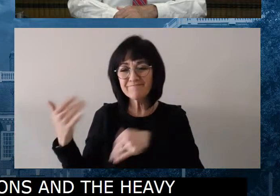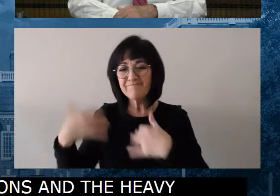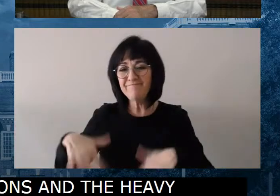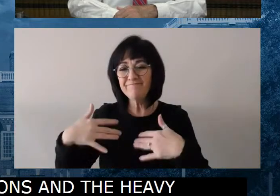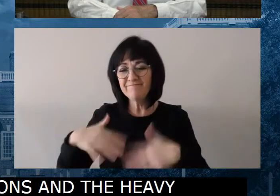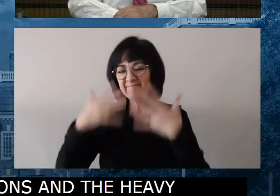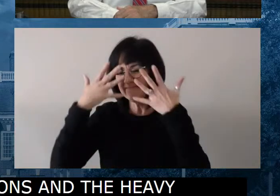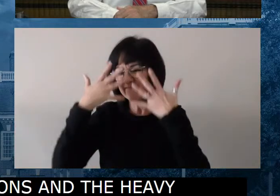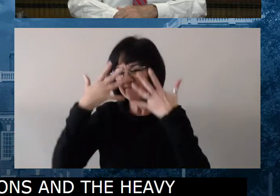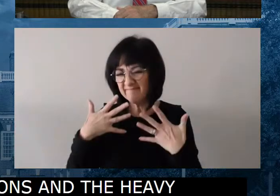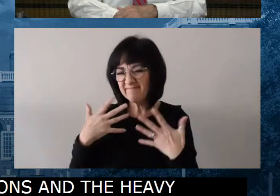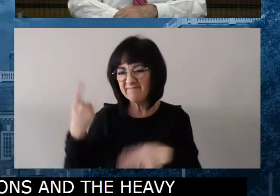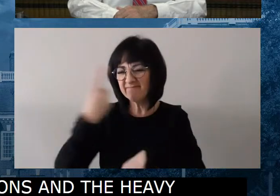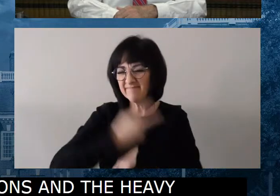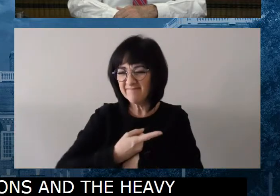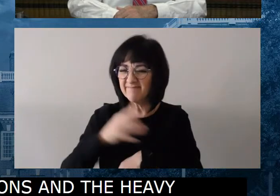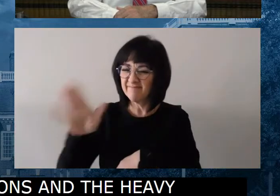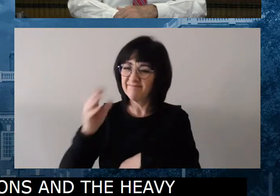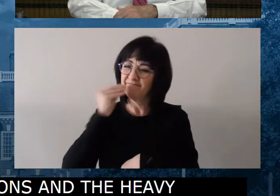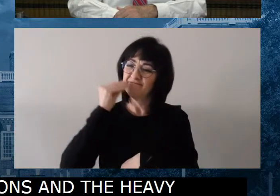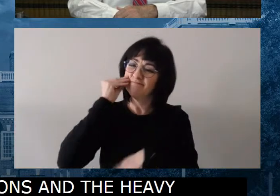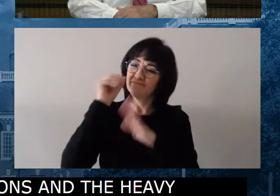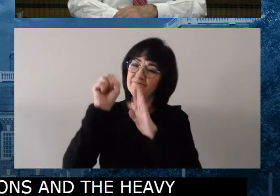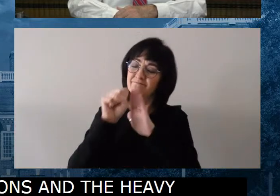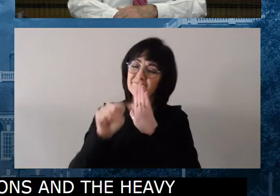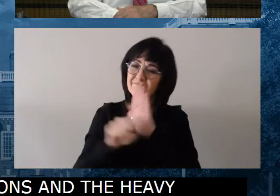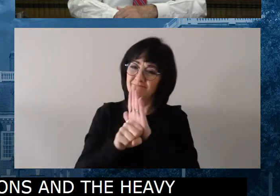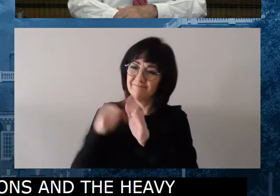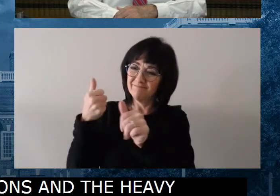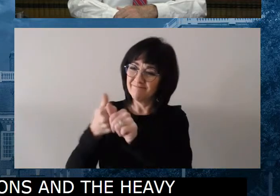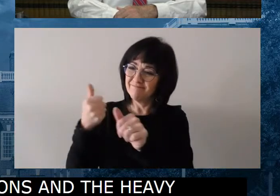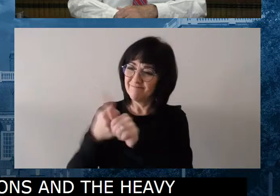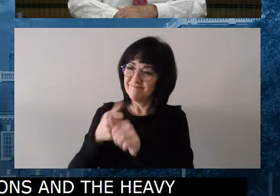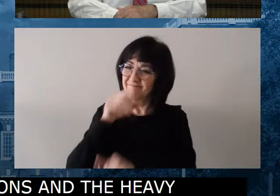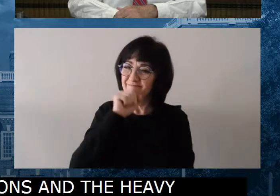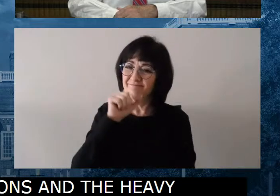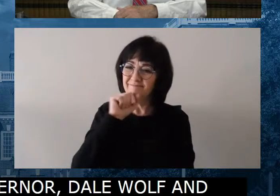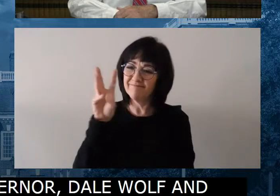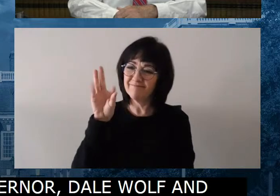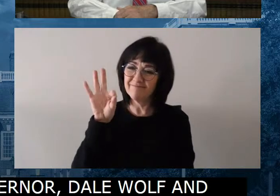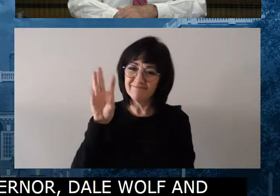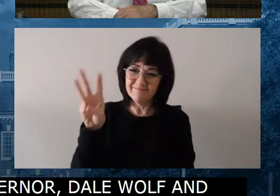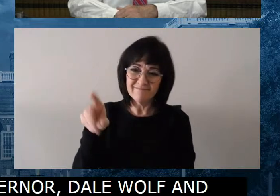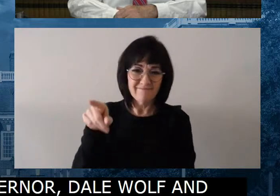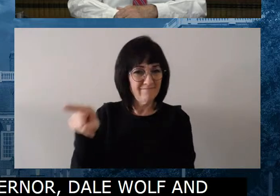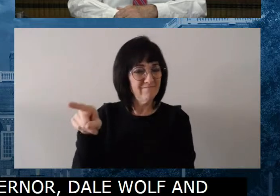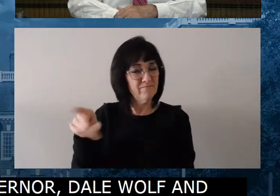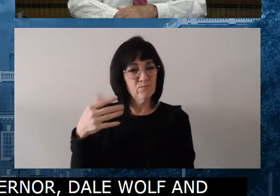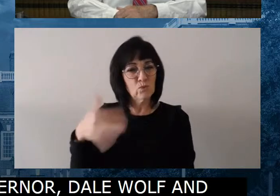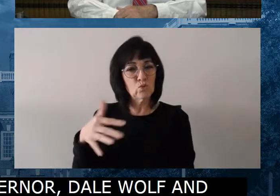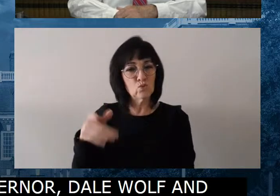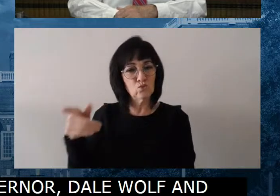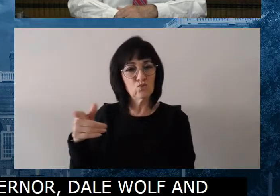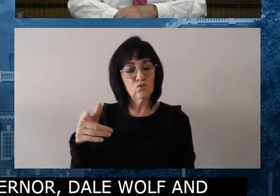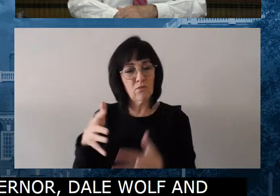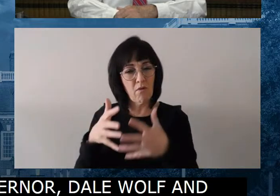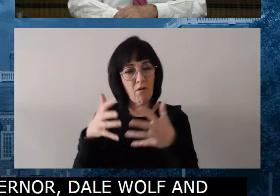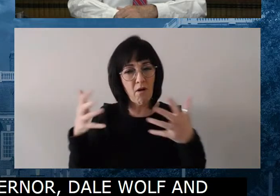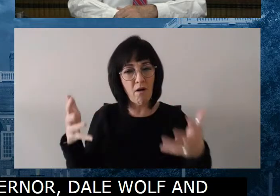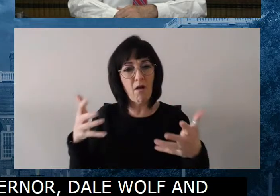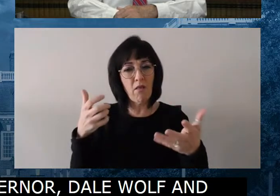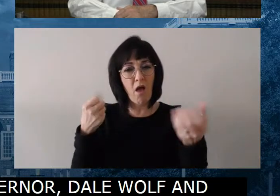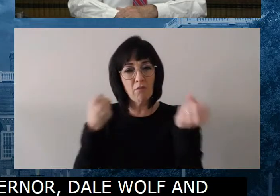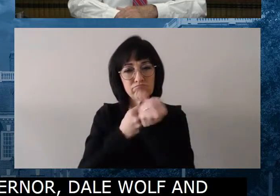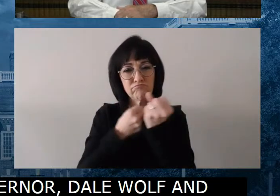as his home state. 96 years young, great service to Delaware's